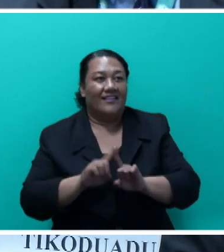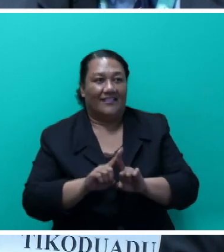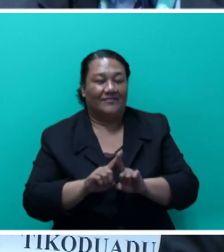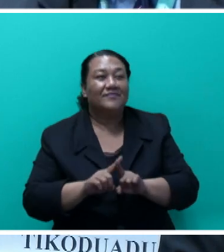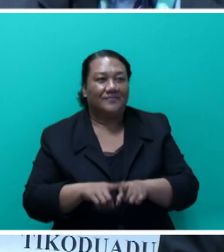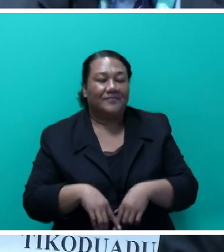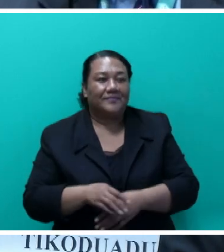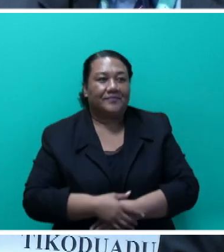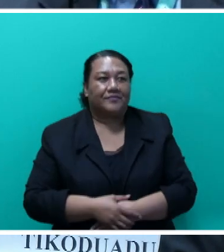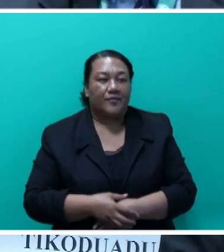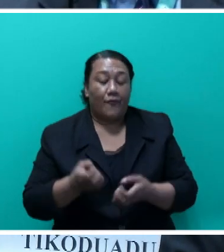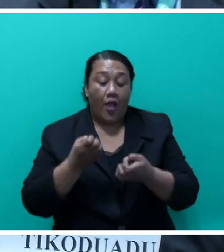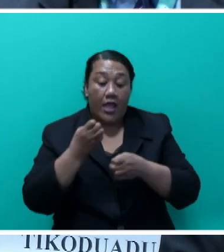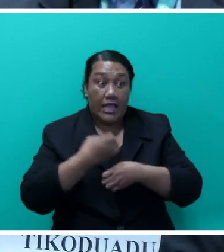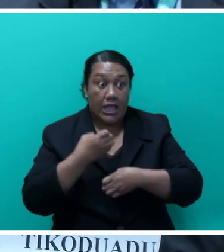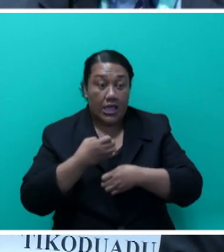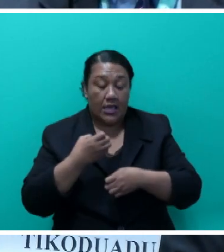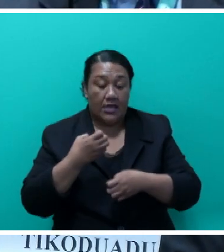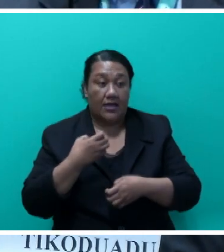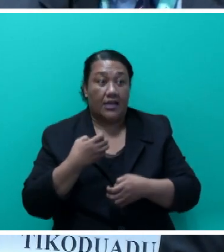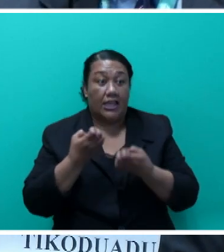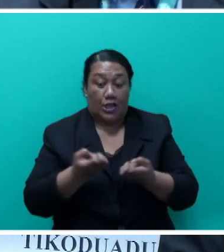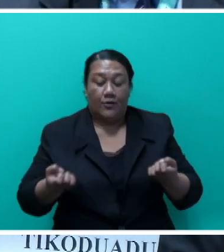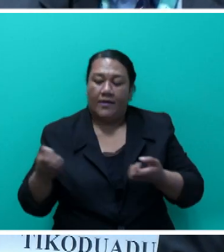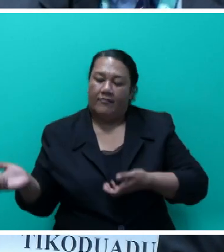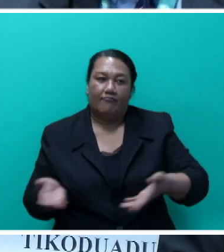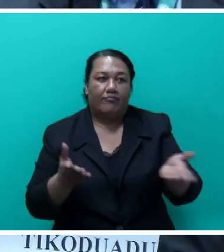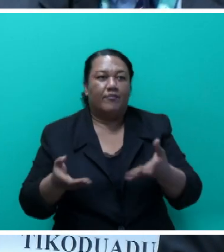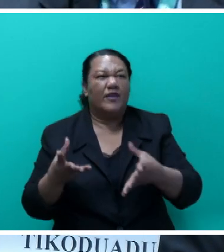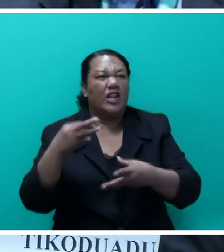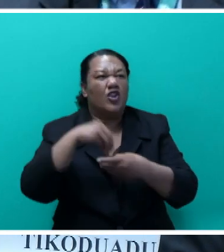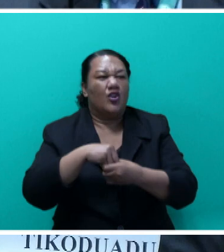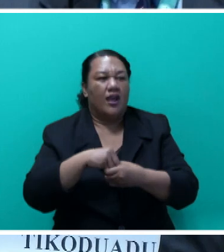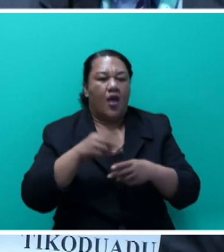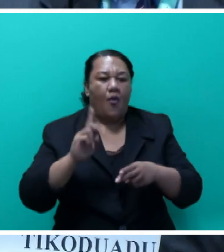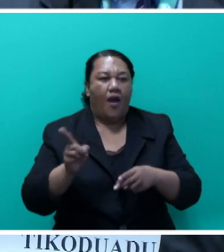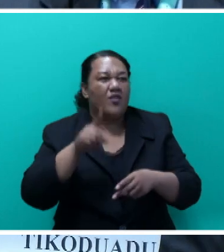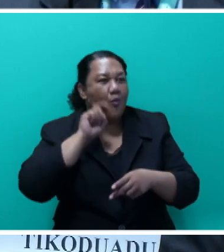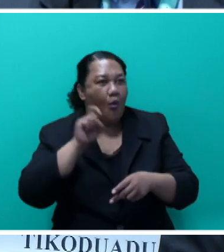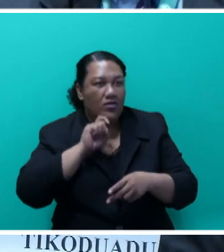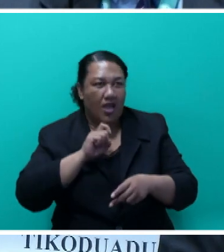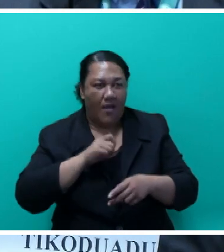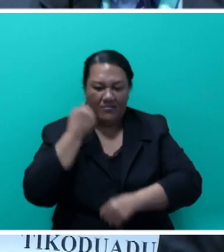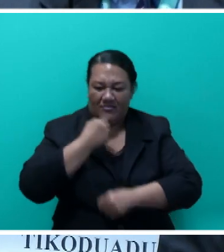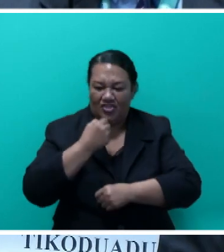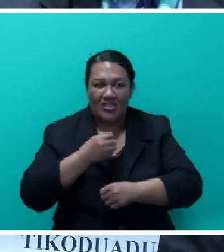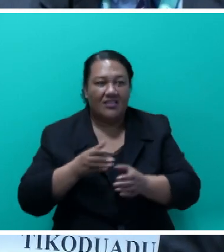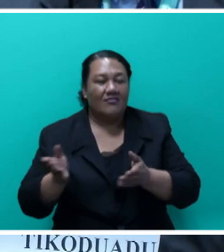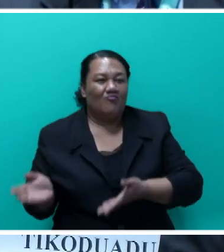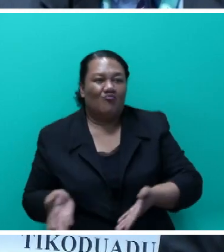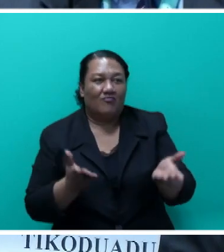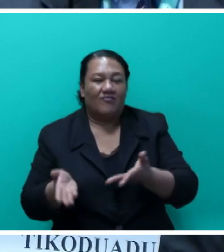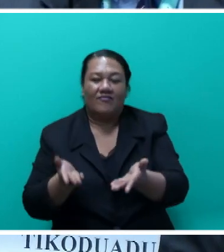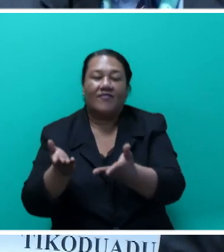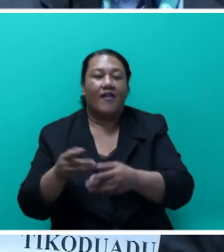equipments, including water pumps and pipes. These resources were critical in enabling